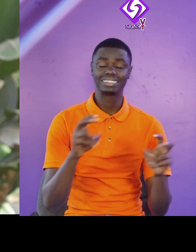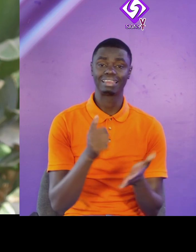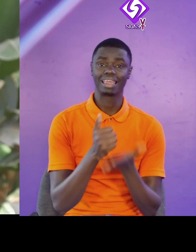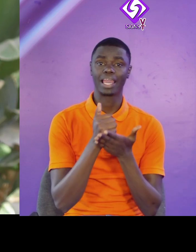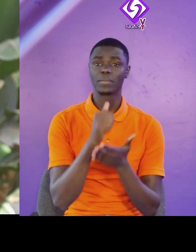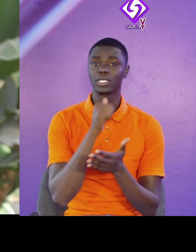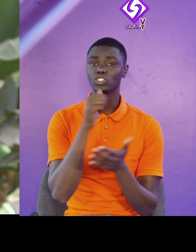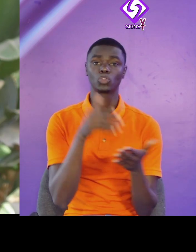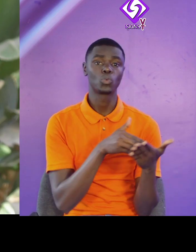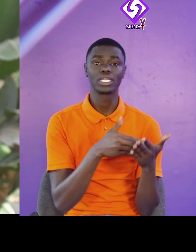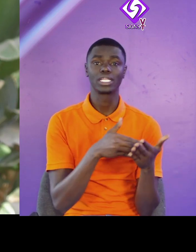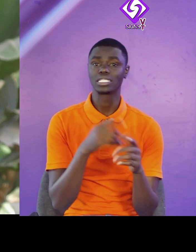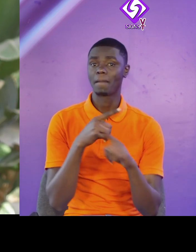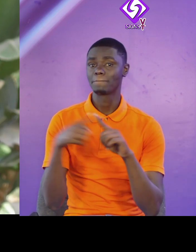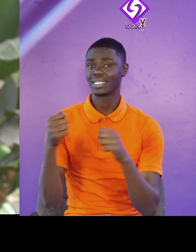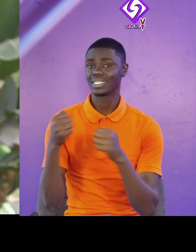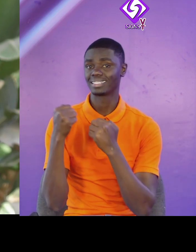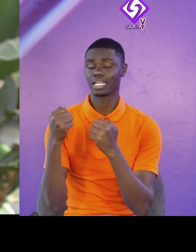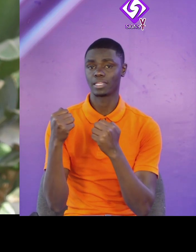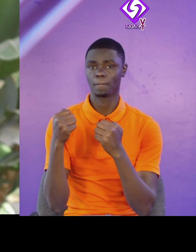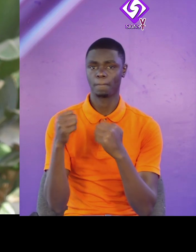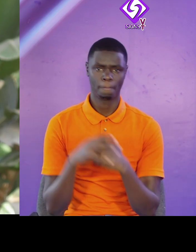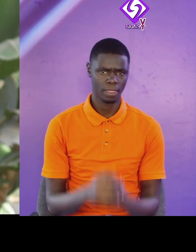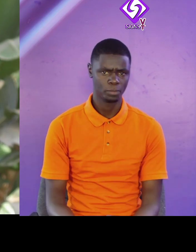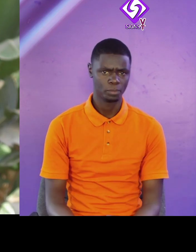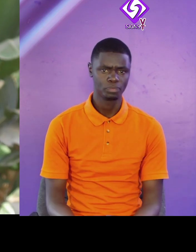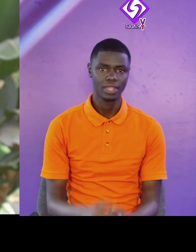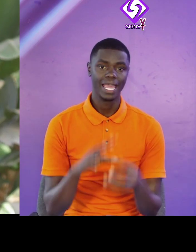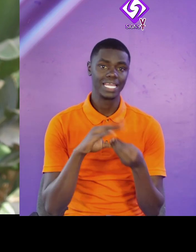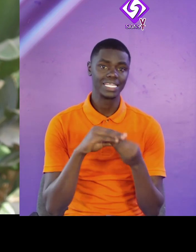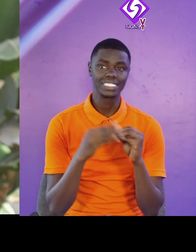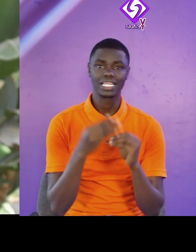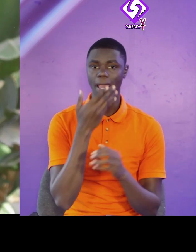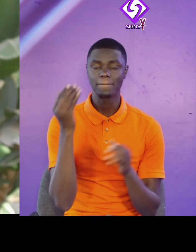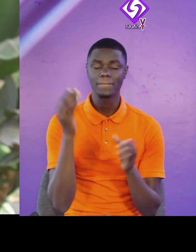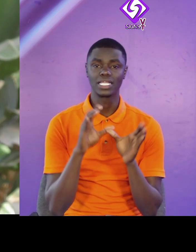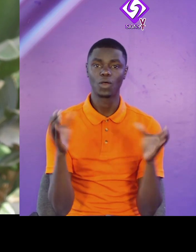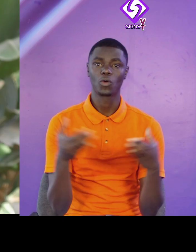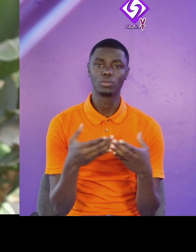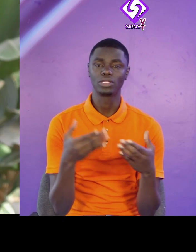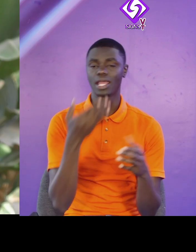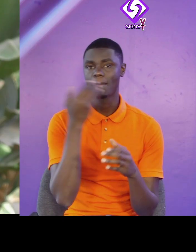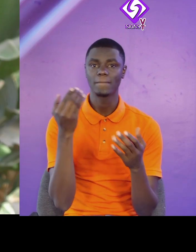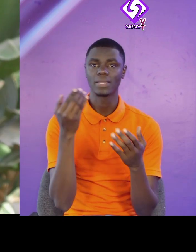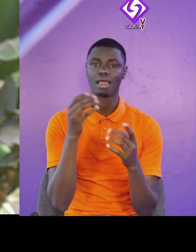strength. And it just creates a better community and a better environment.